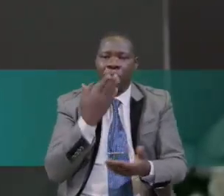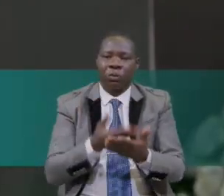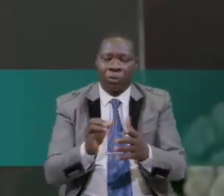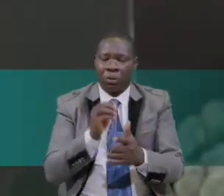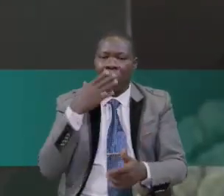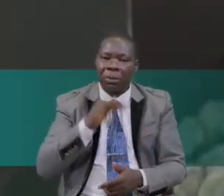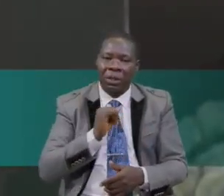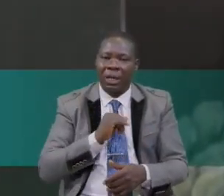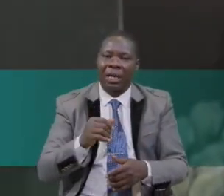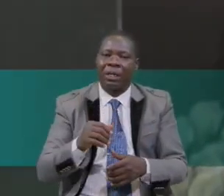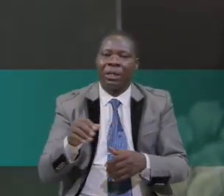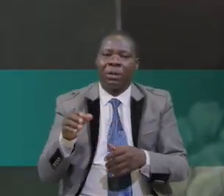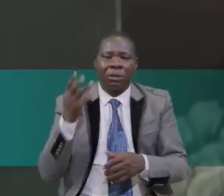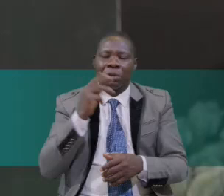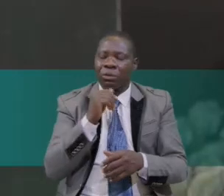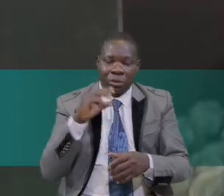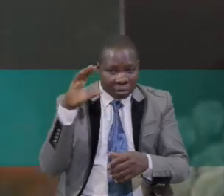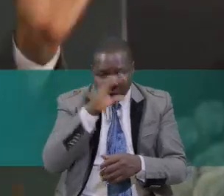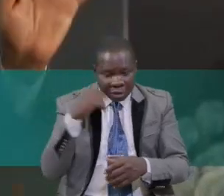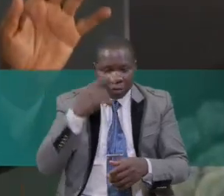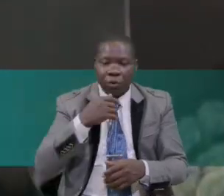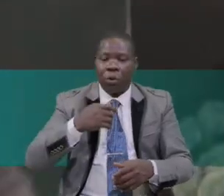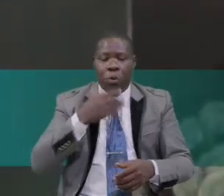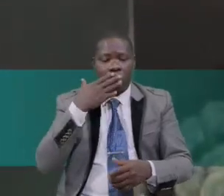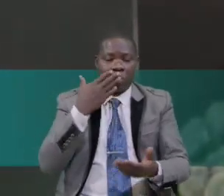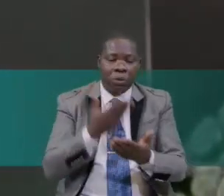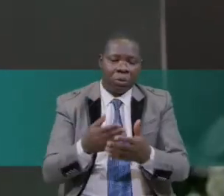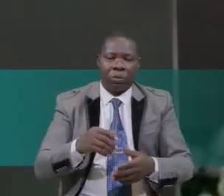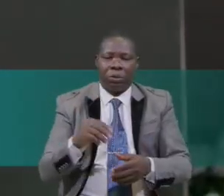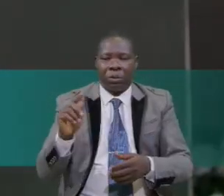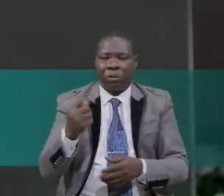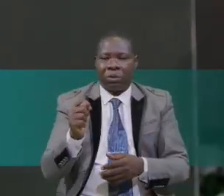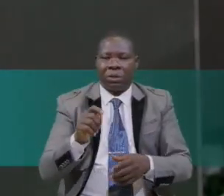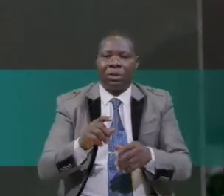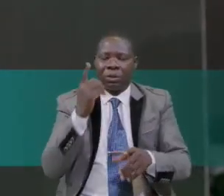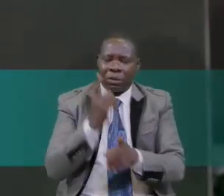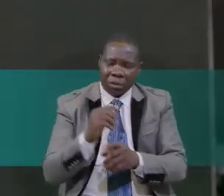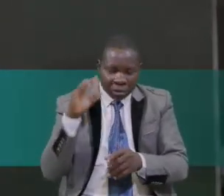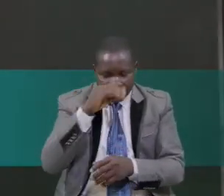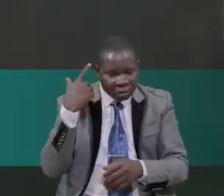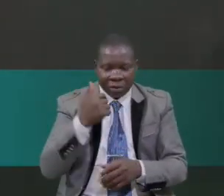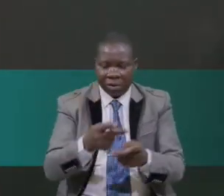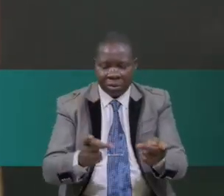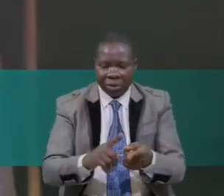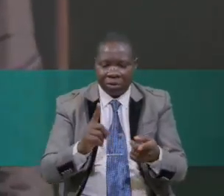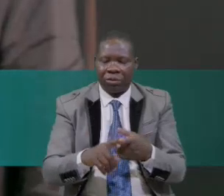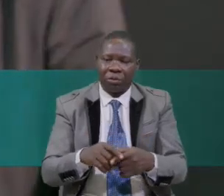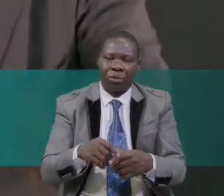state-of-the-art restroom. I was just looking for a place to pour out whatever is, you know, running over